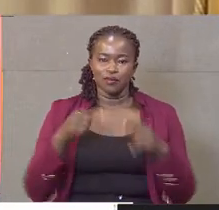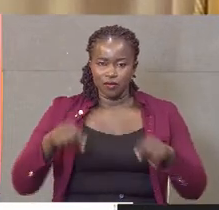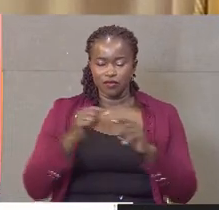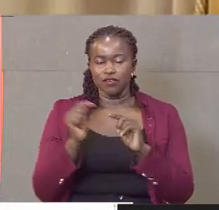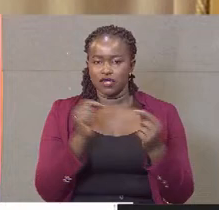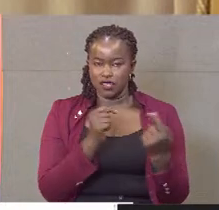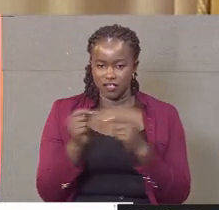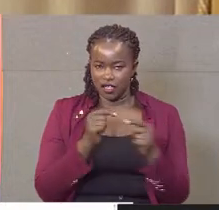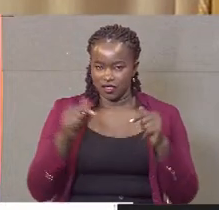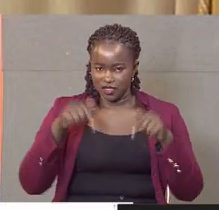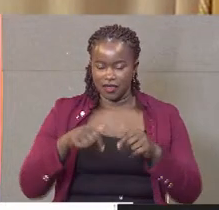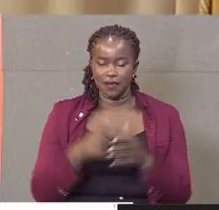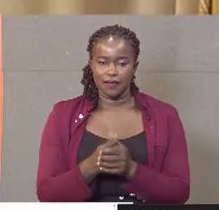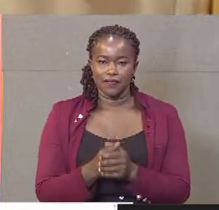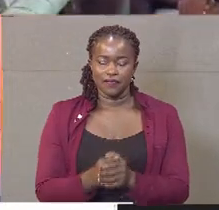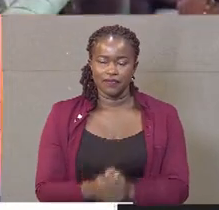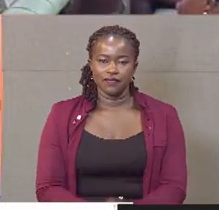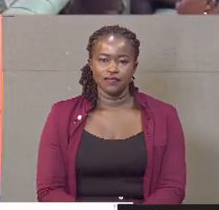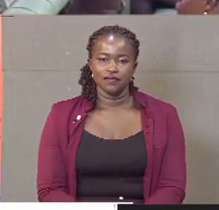Yes.